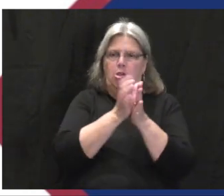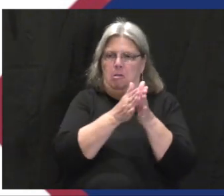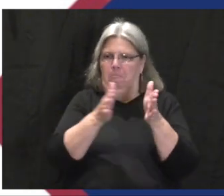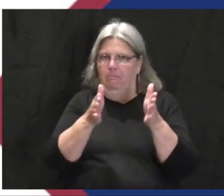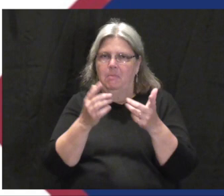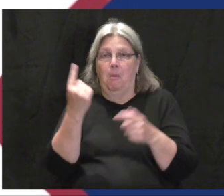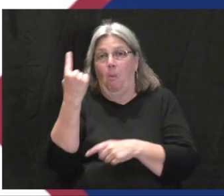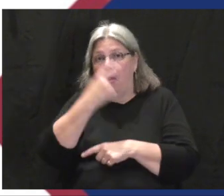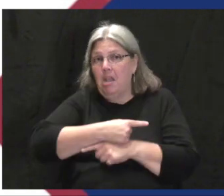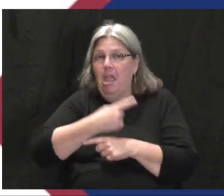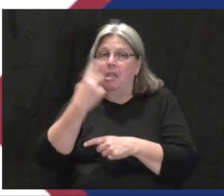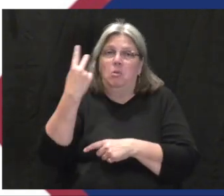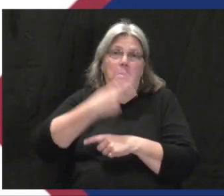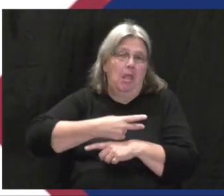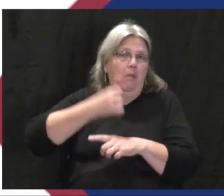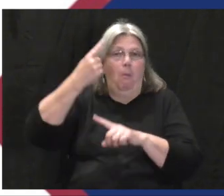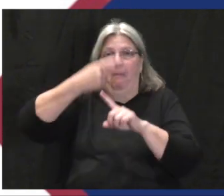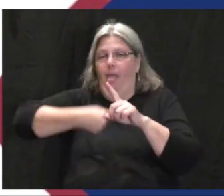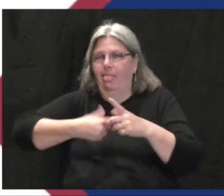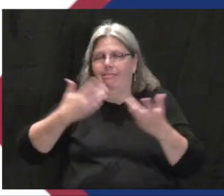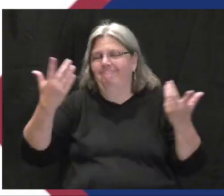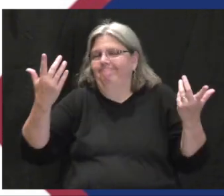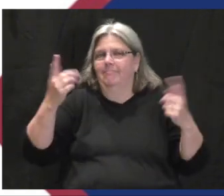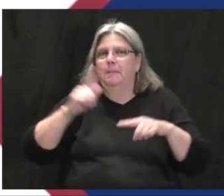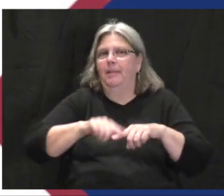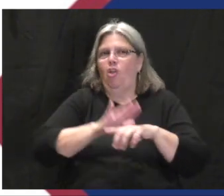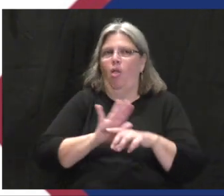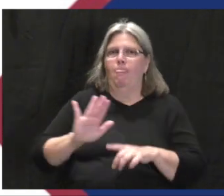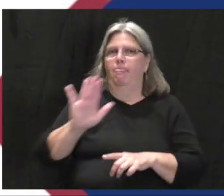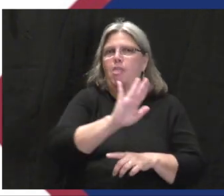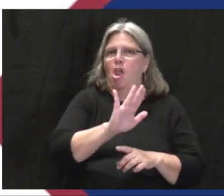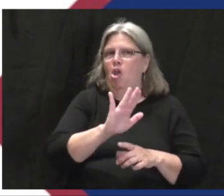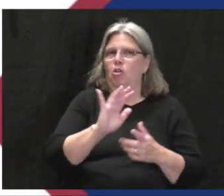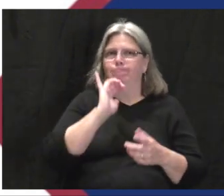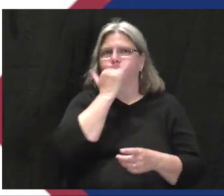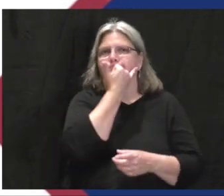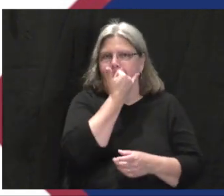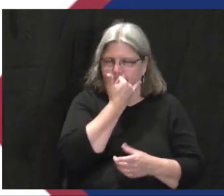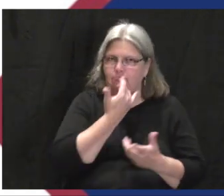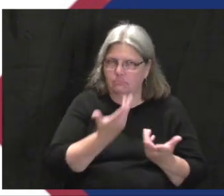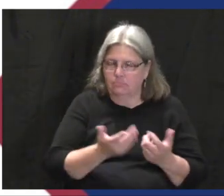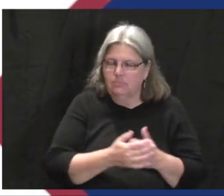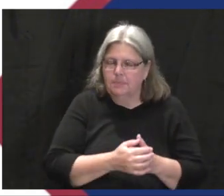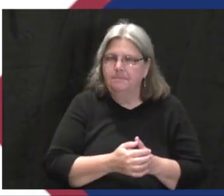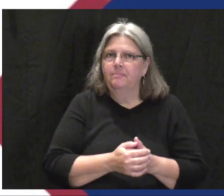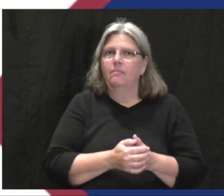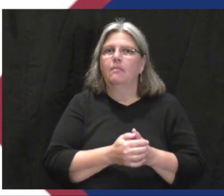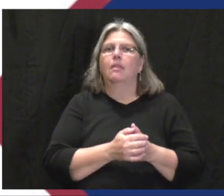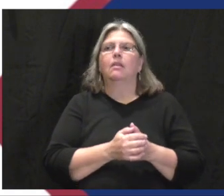it's more than that, depending on what they've done. Okay.